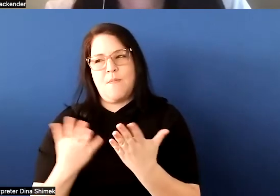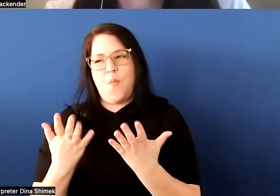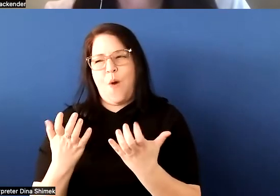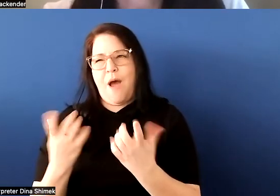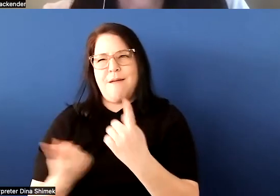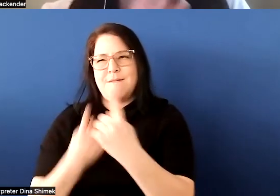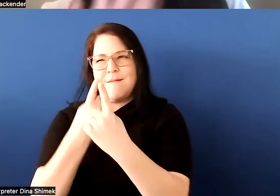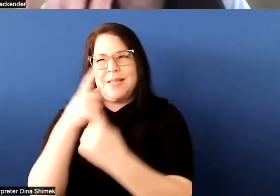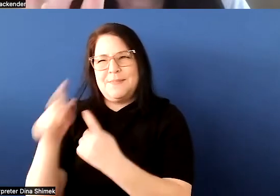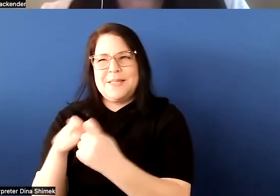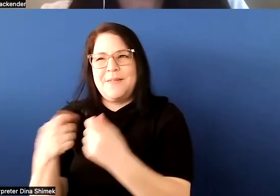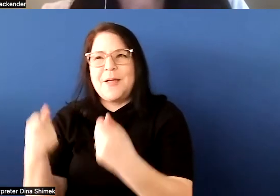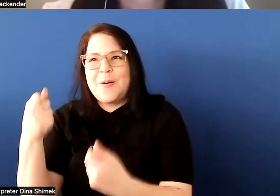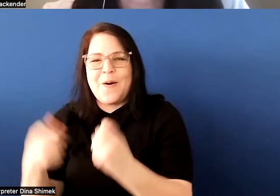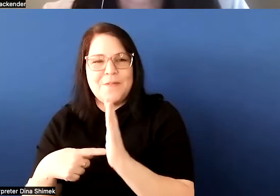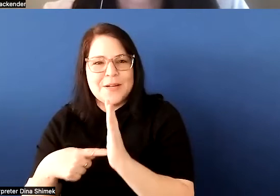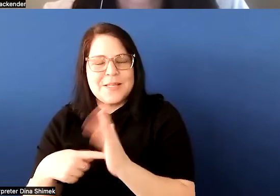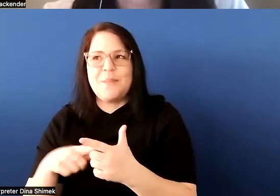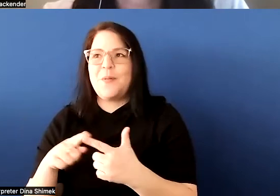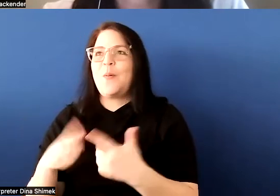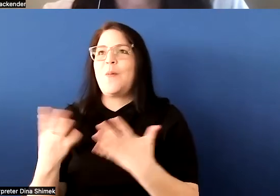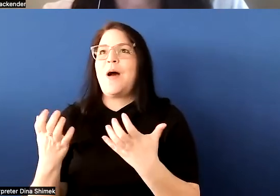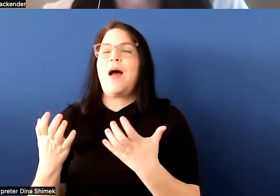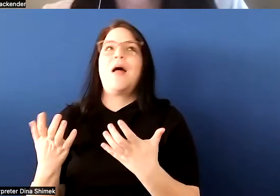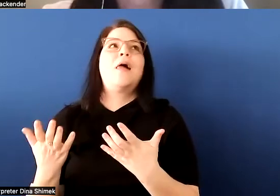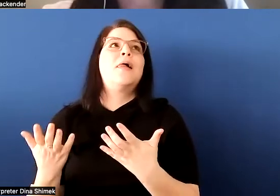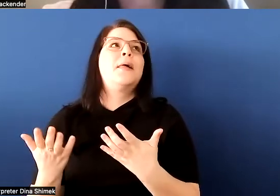something. We've heard of, cars, we've heard of,